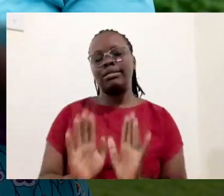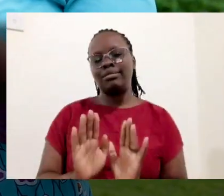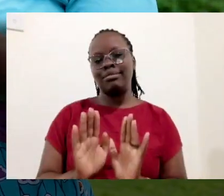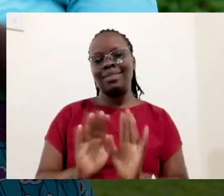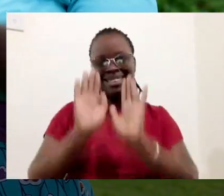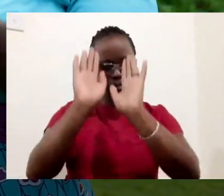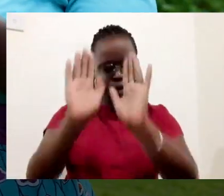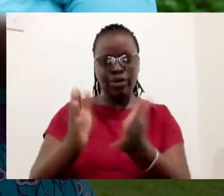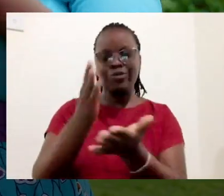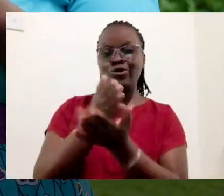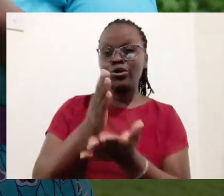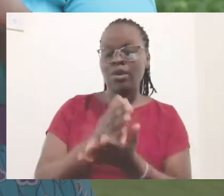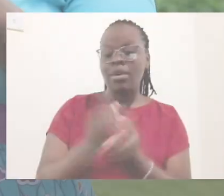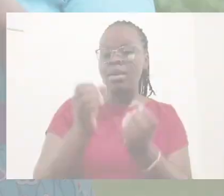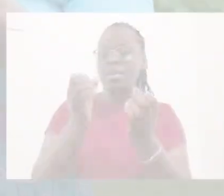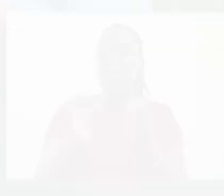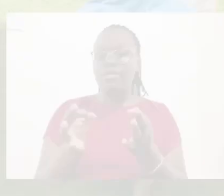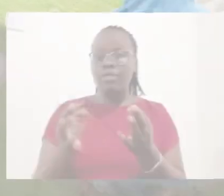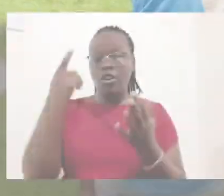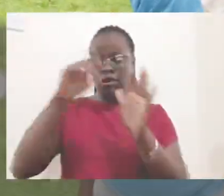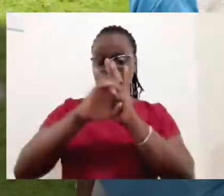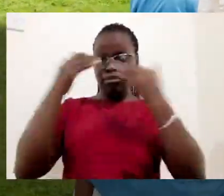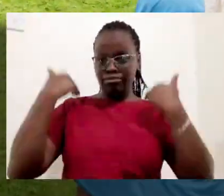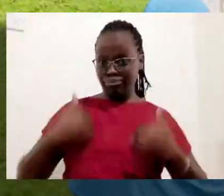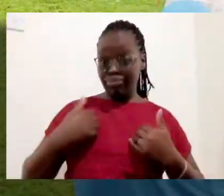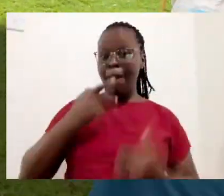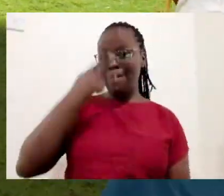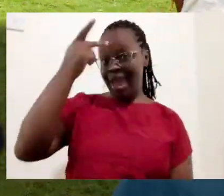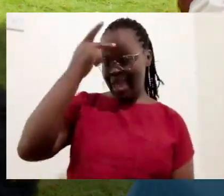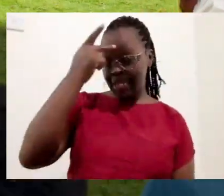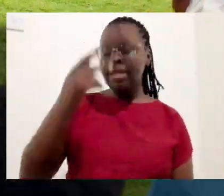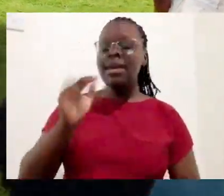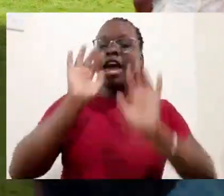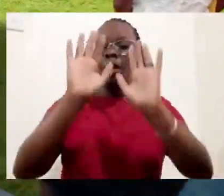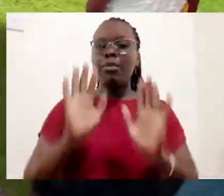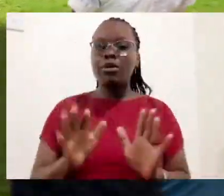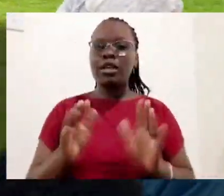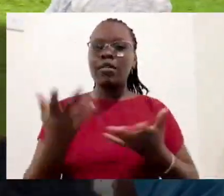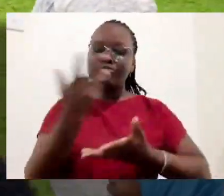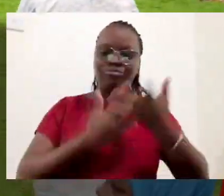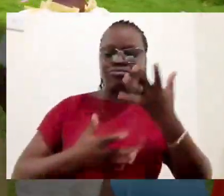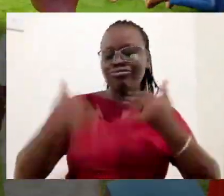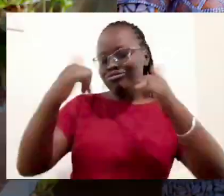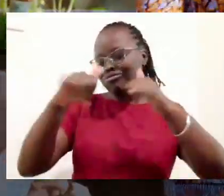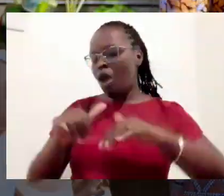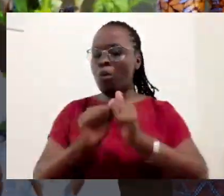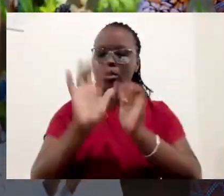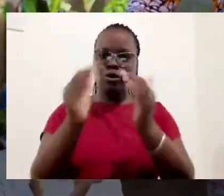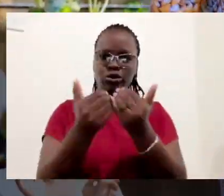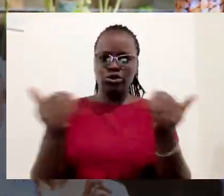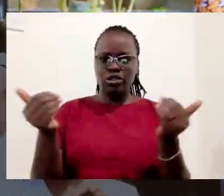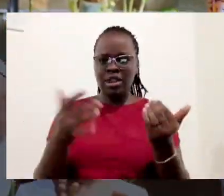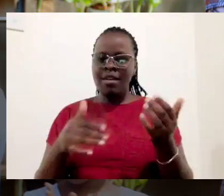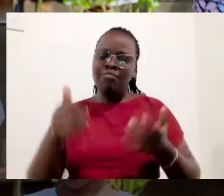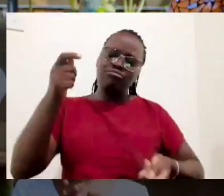sababu ukicheza, mimi binafsi mzazi kuna umuhimu wa kwamba acheze na mtoto wake. Akae na mtoto wake vizuri, acheze